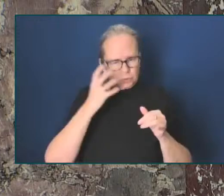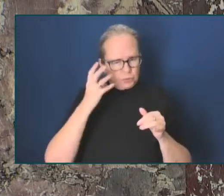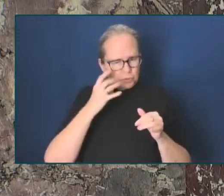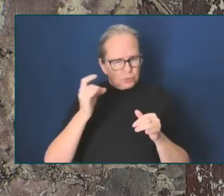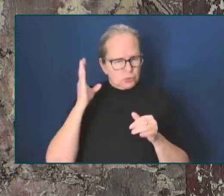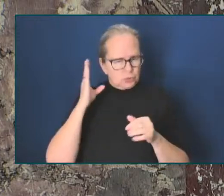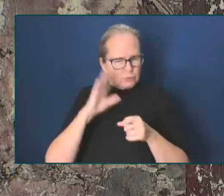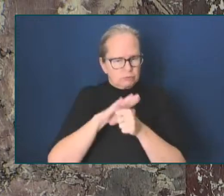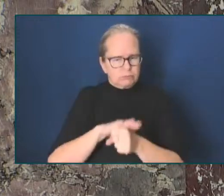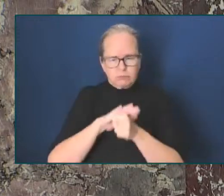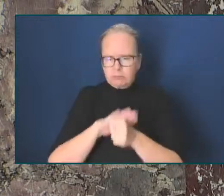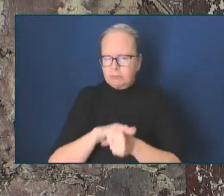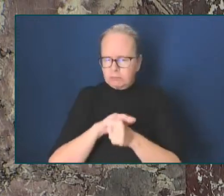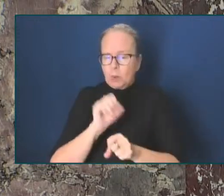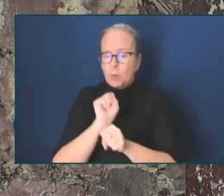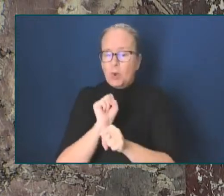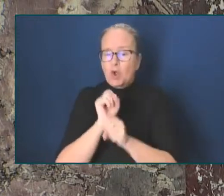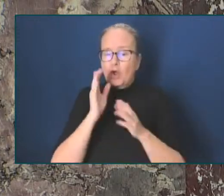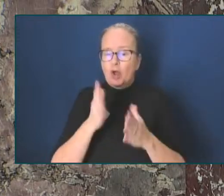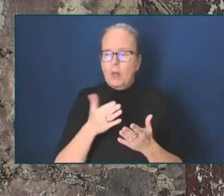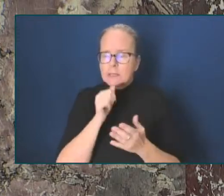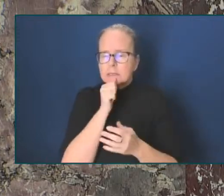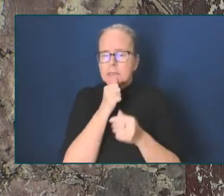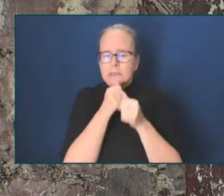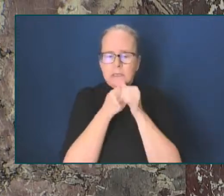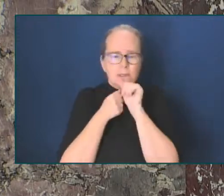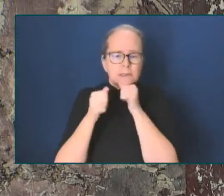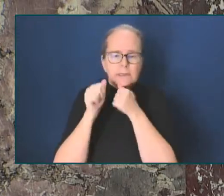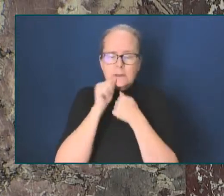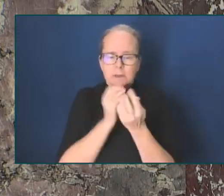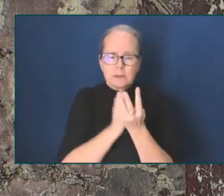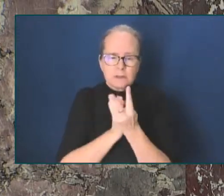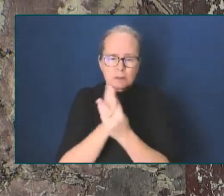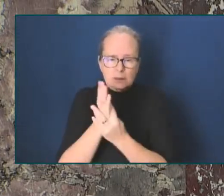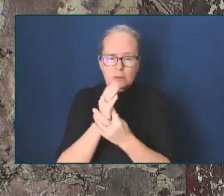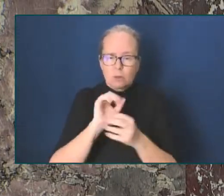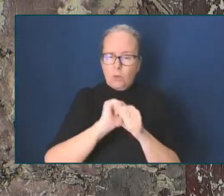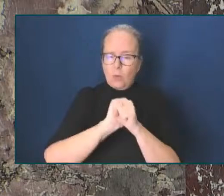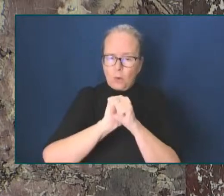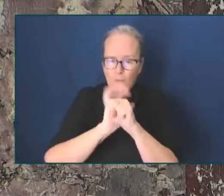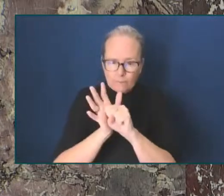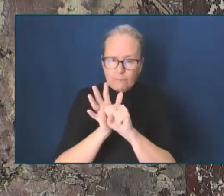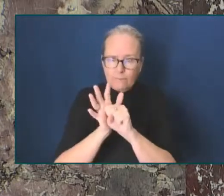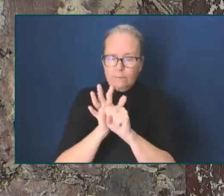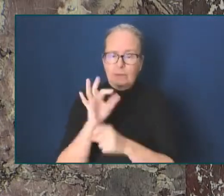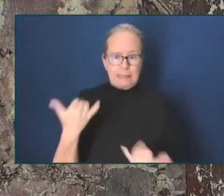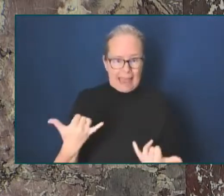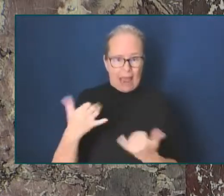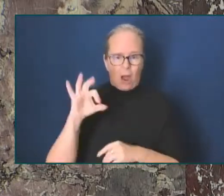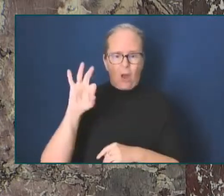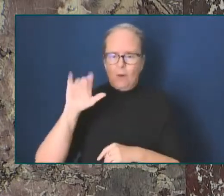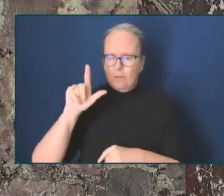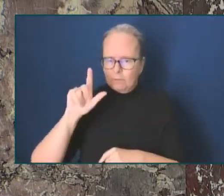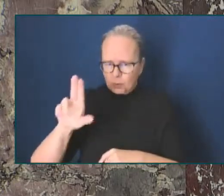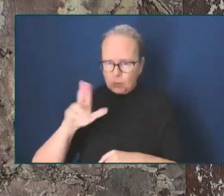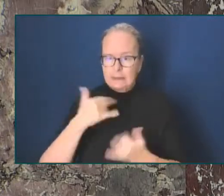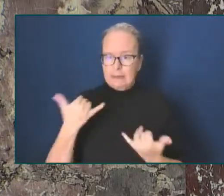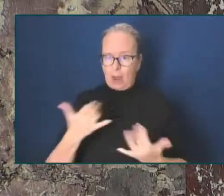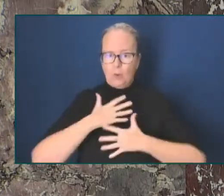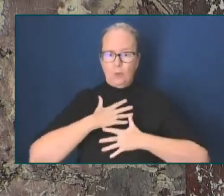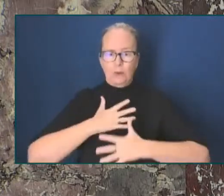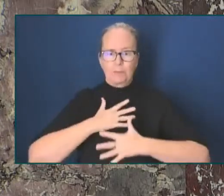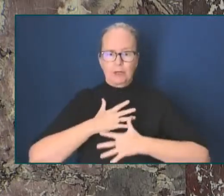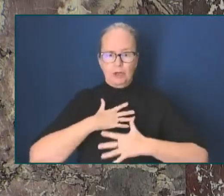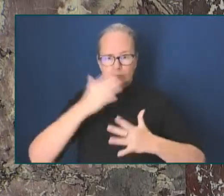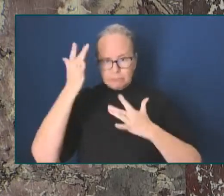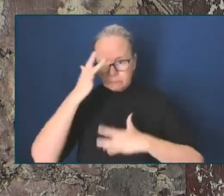have a very significant flu and respiratory virus season that we're seeing having impacts across Canada. Actually, it was just this morning.